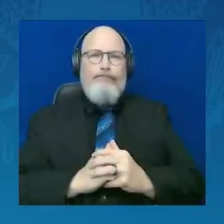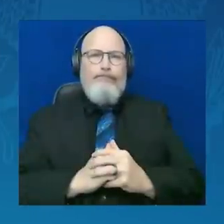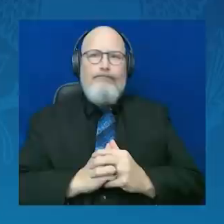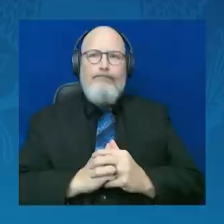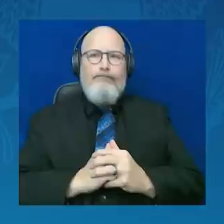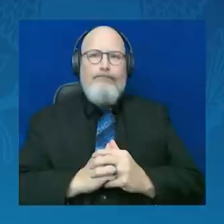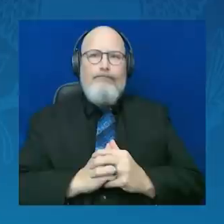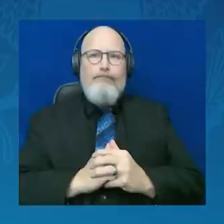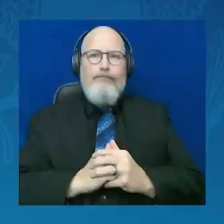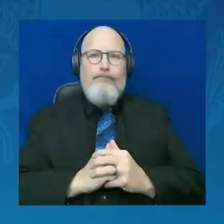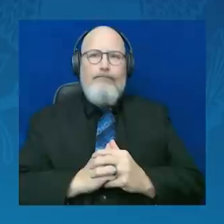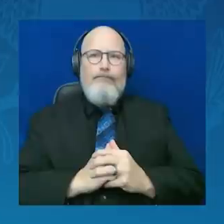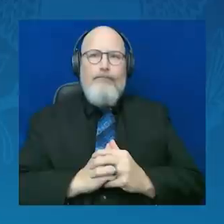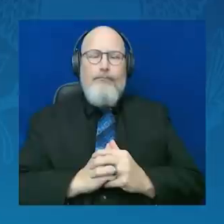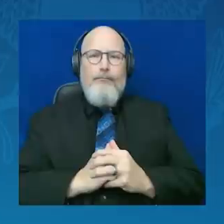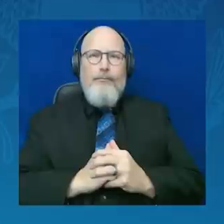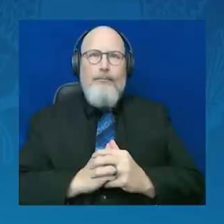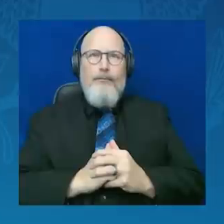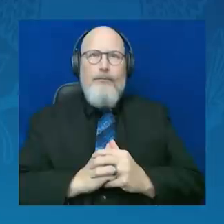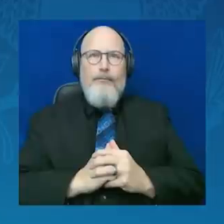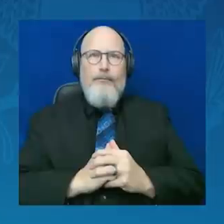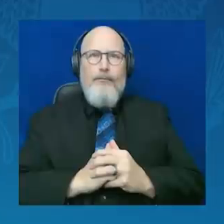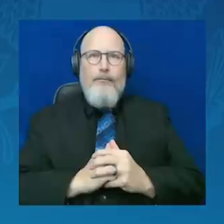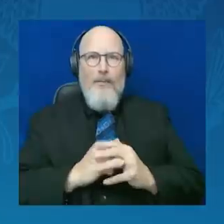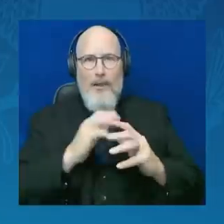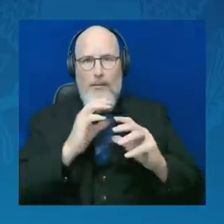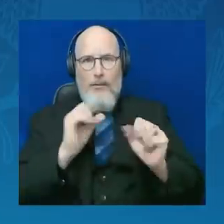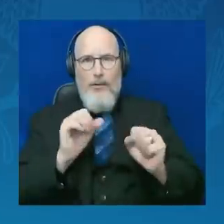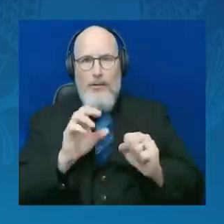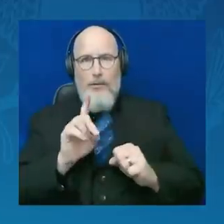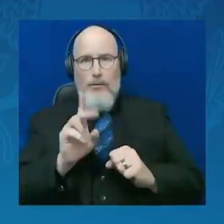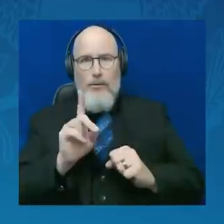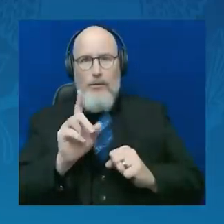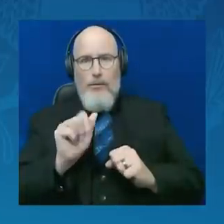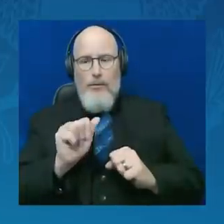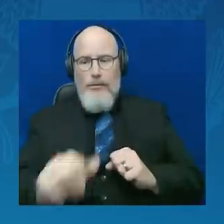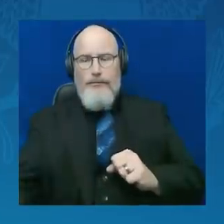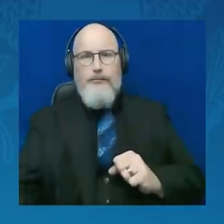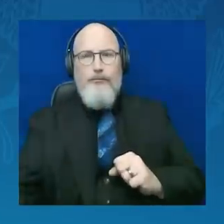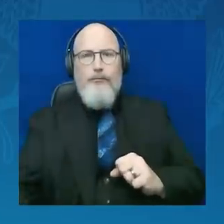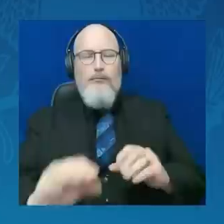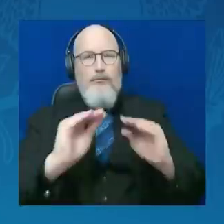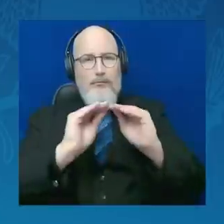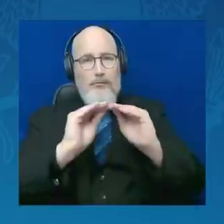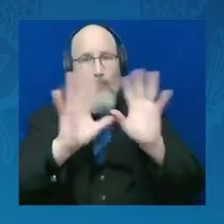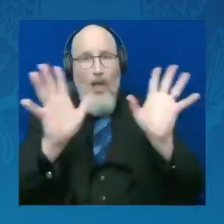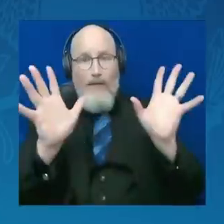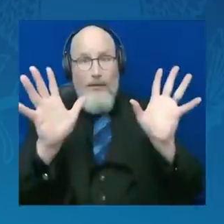Dla nas oczywistą sprawą jest... It is obvious to us that in Ukraine,